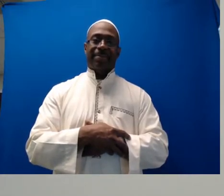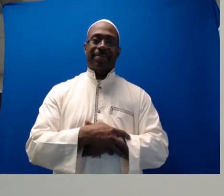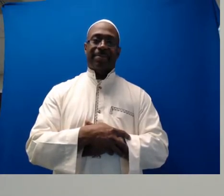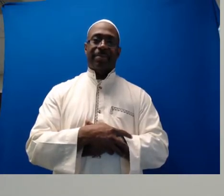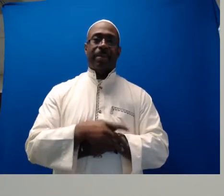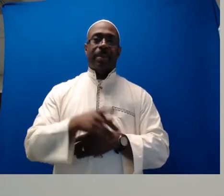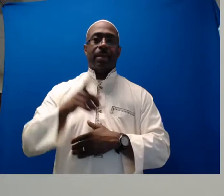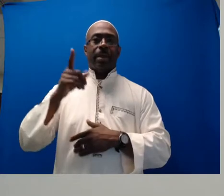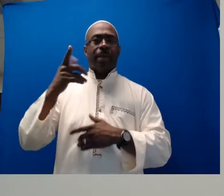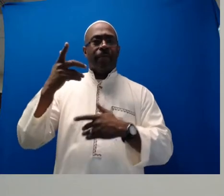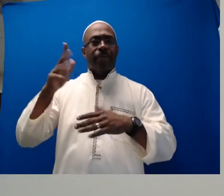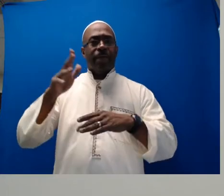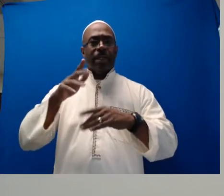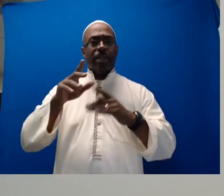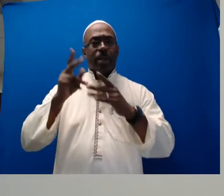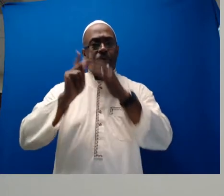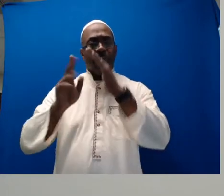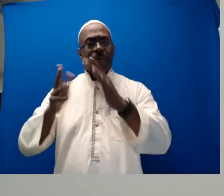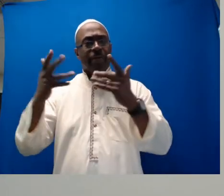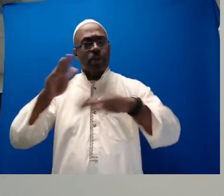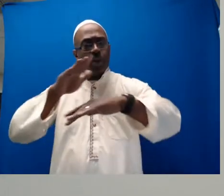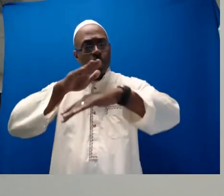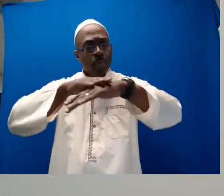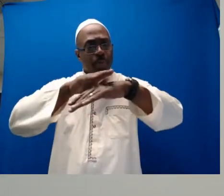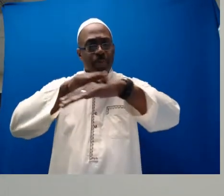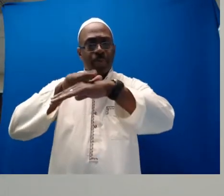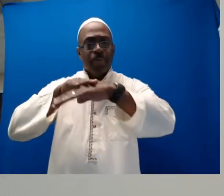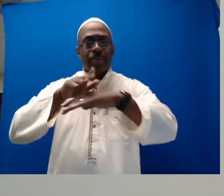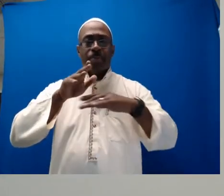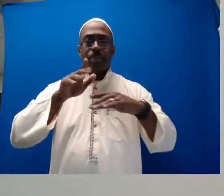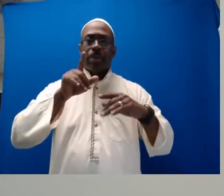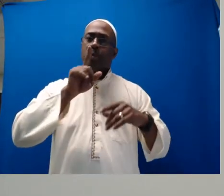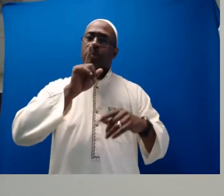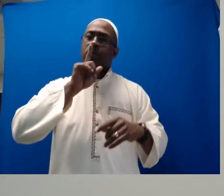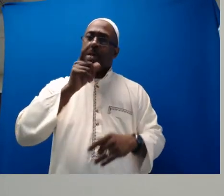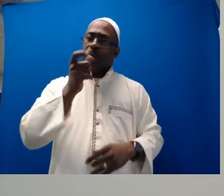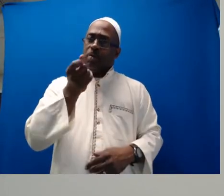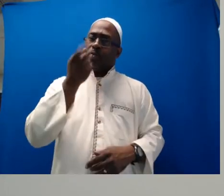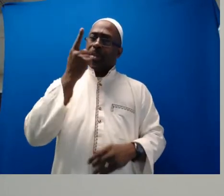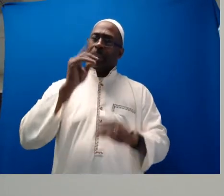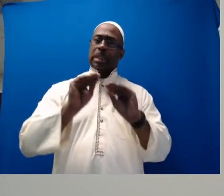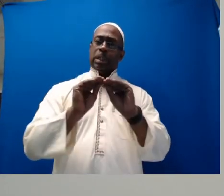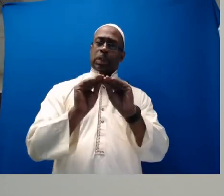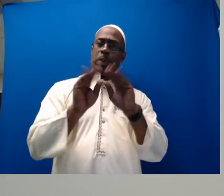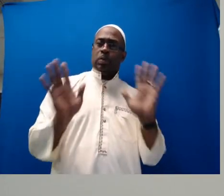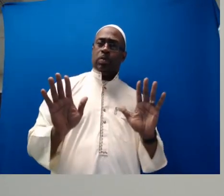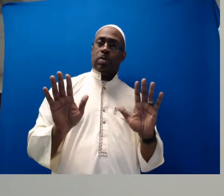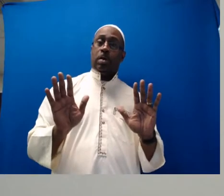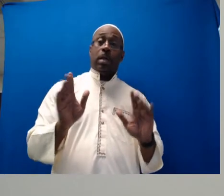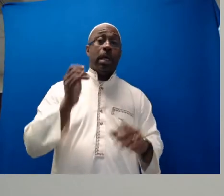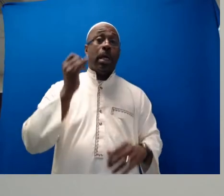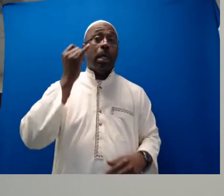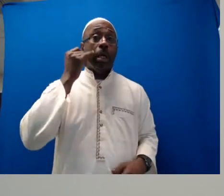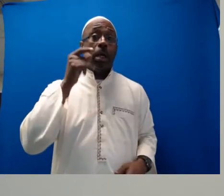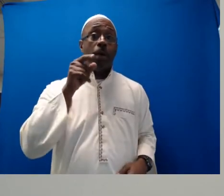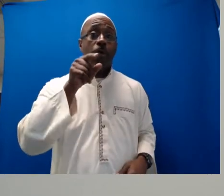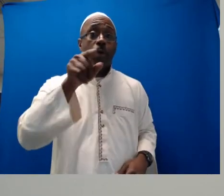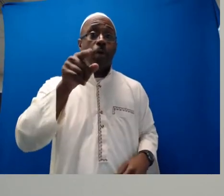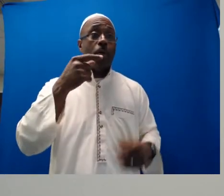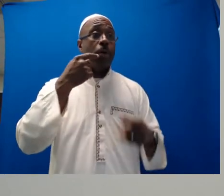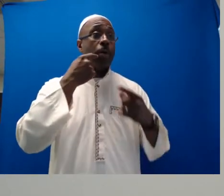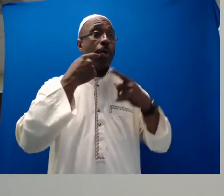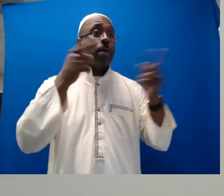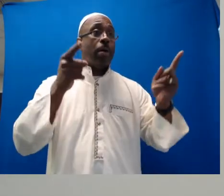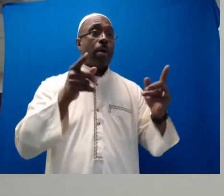He cautioned us to put things into perspective. Listen to this. That if you say to